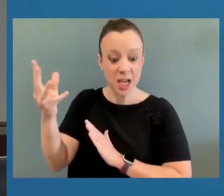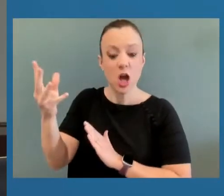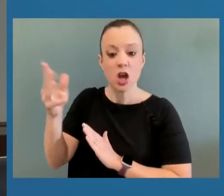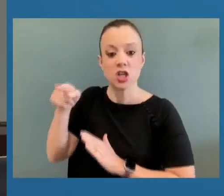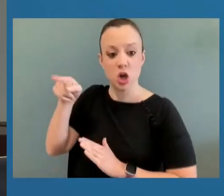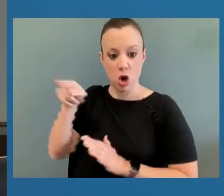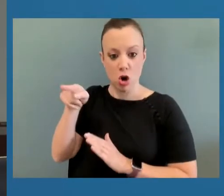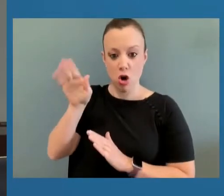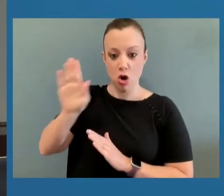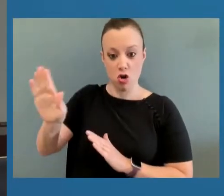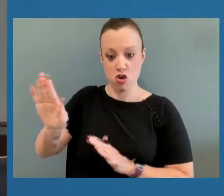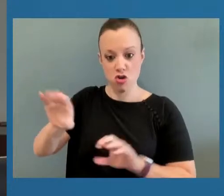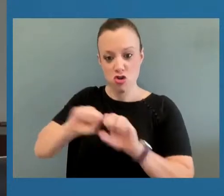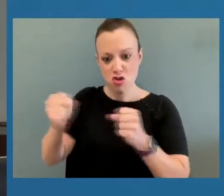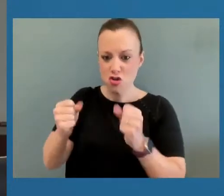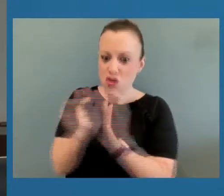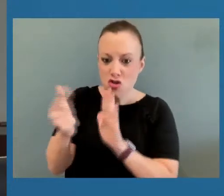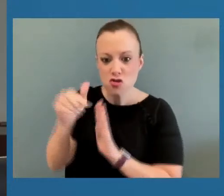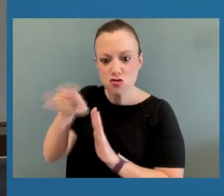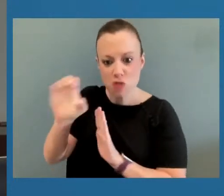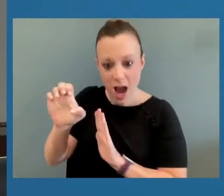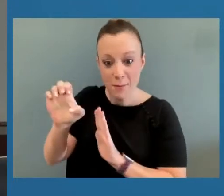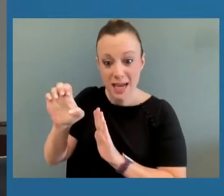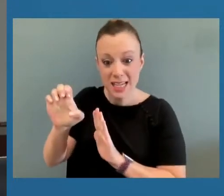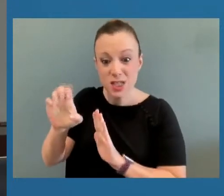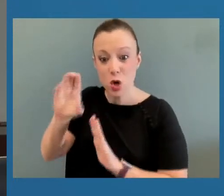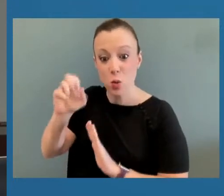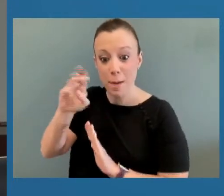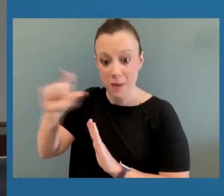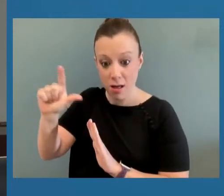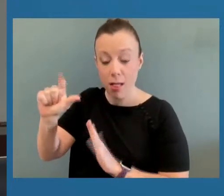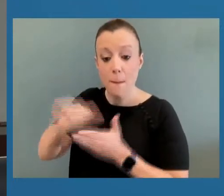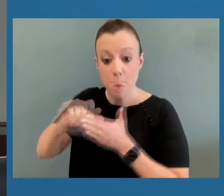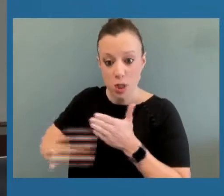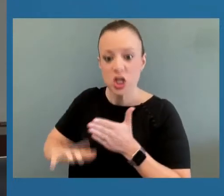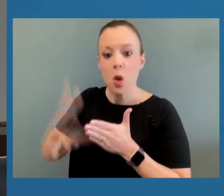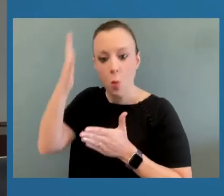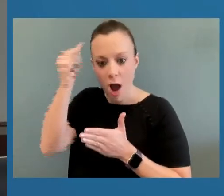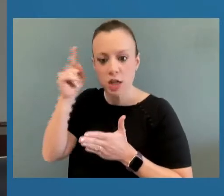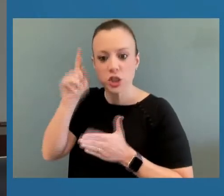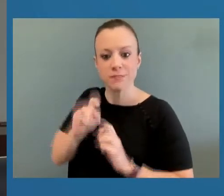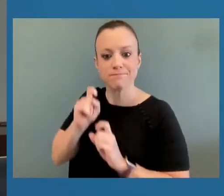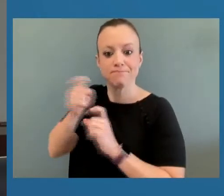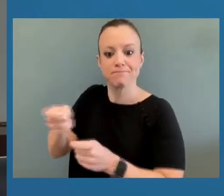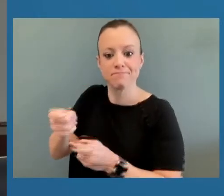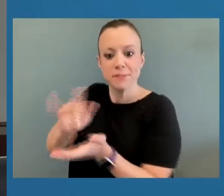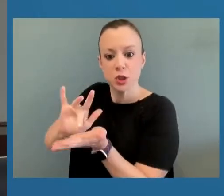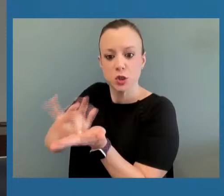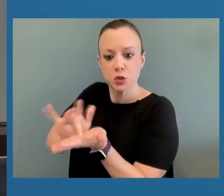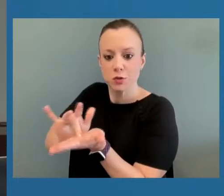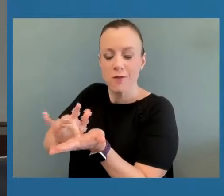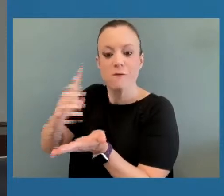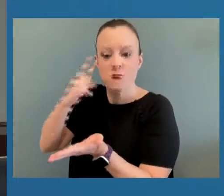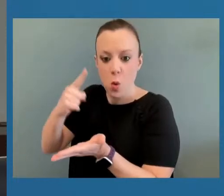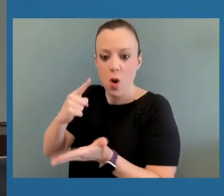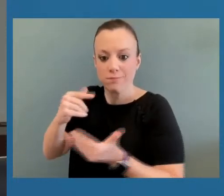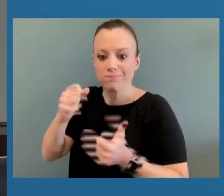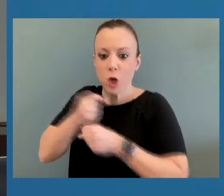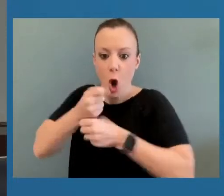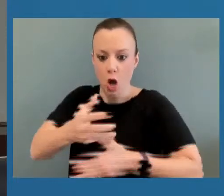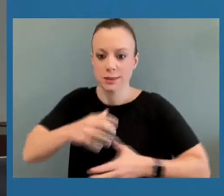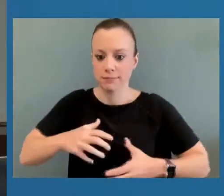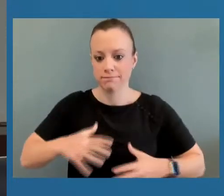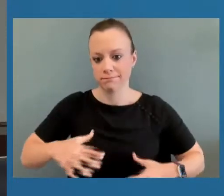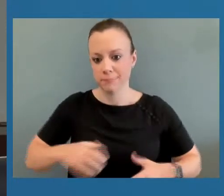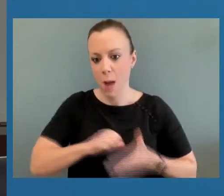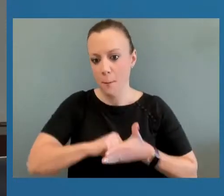with the crime of a criminal abortion by means of abortion-inducing drugs. This is a very serious offense. As I have said before, in the state